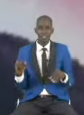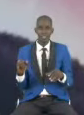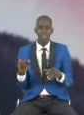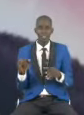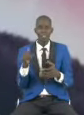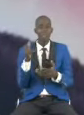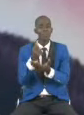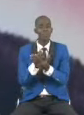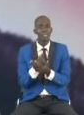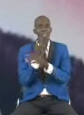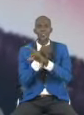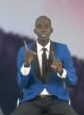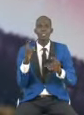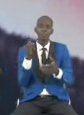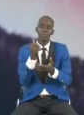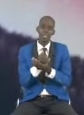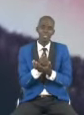Deliverance.